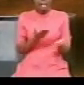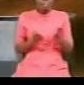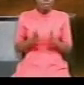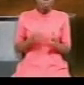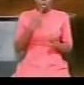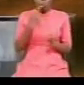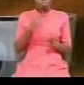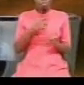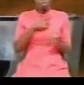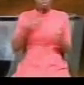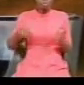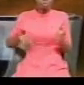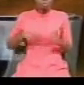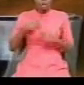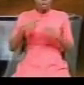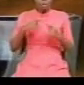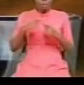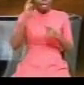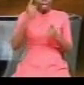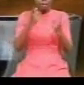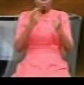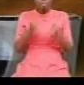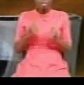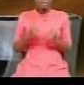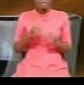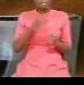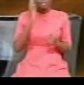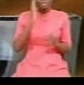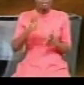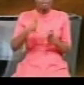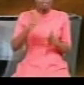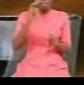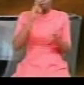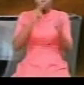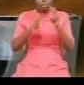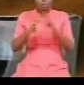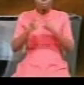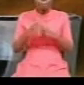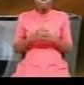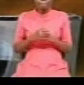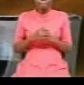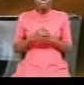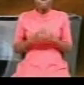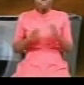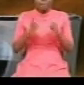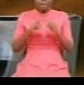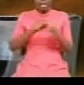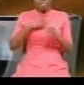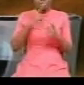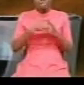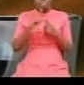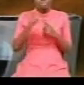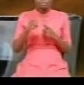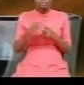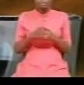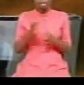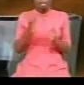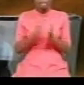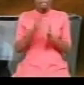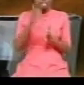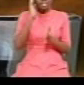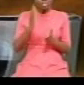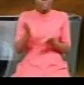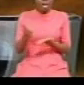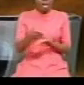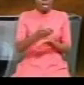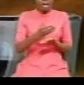whom the Lord, when he cometh, shall find watching. Verily I say unto you, that he shall